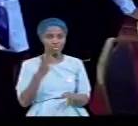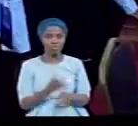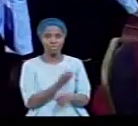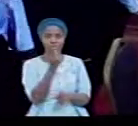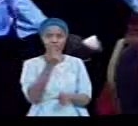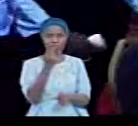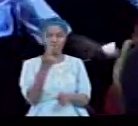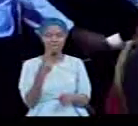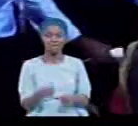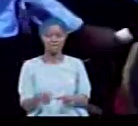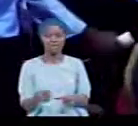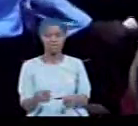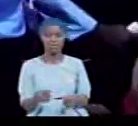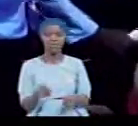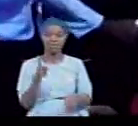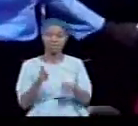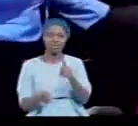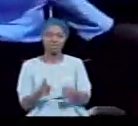day.